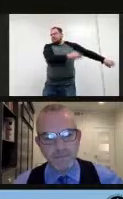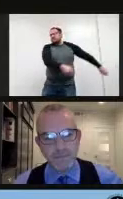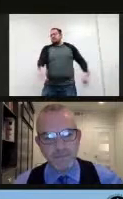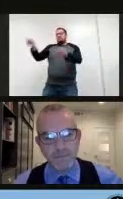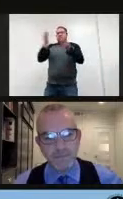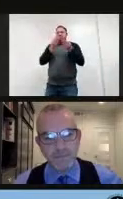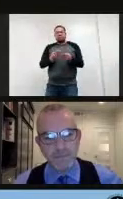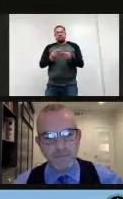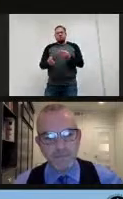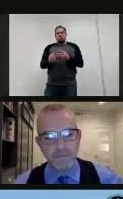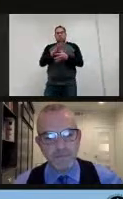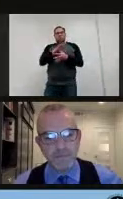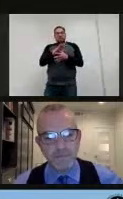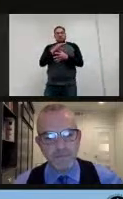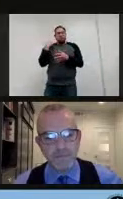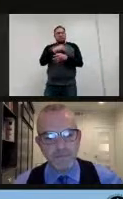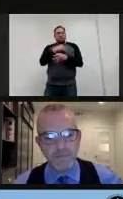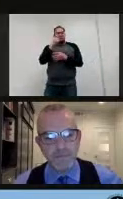they know that they are valued.